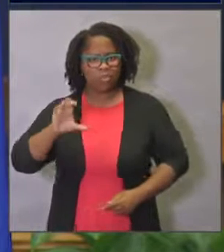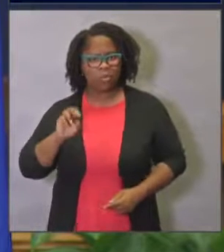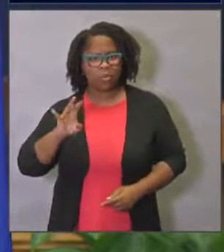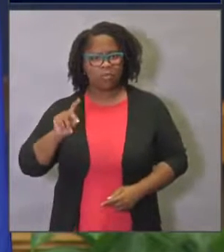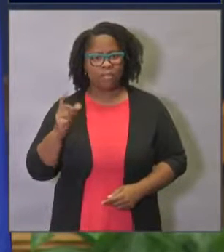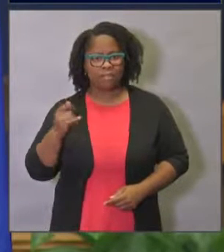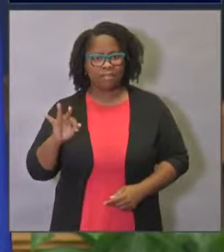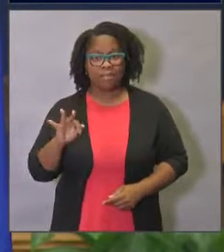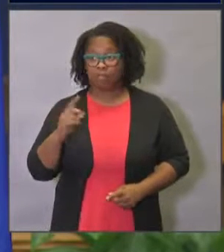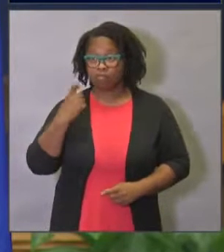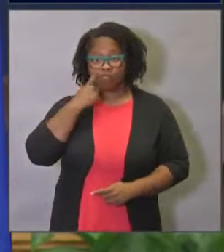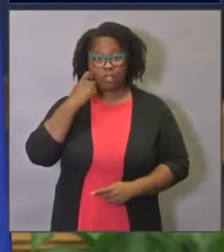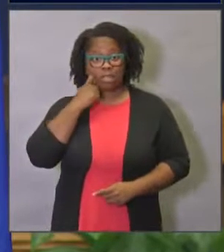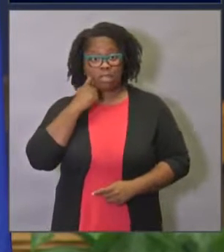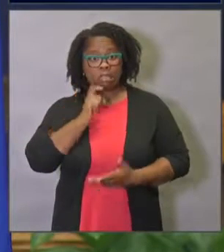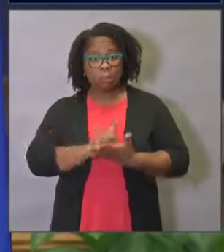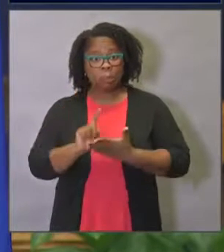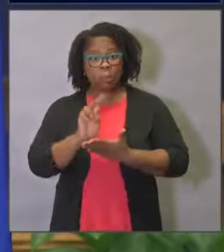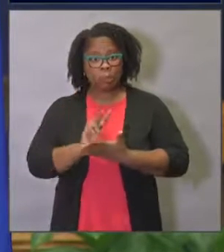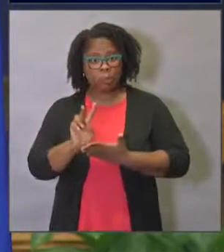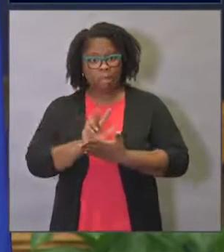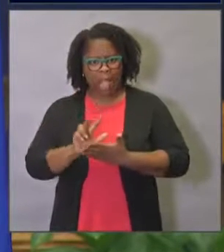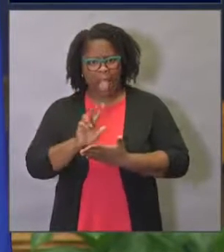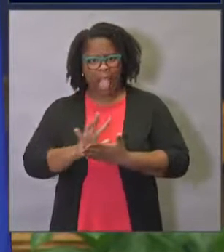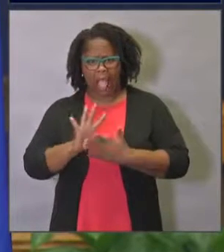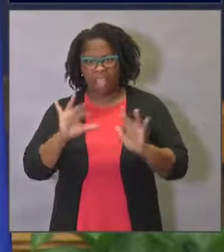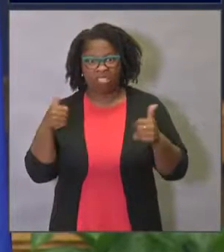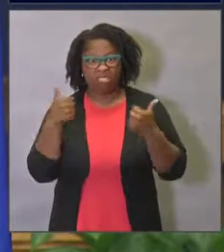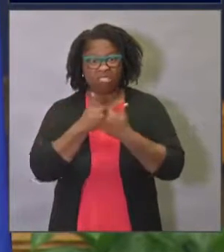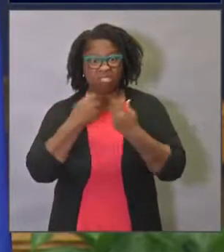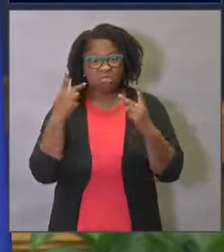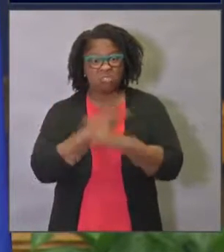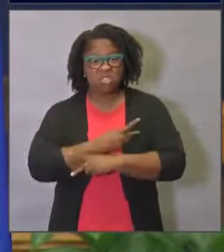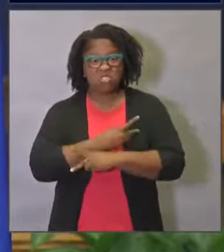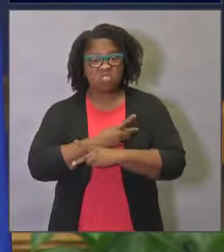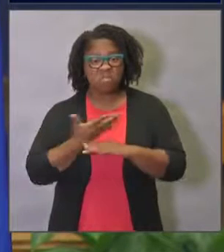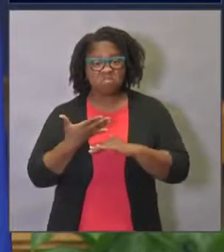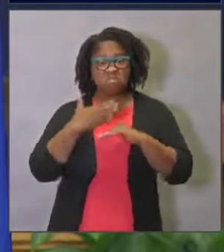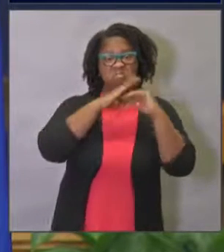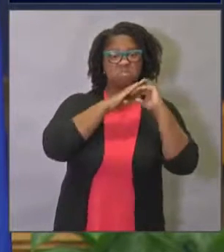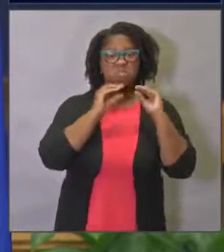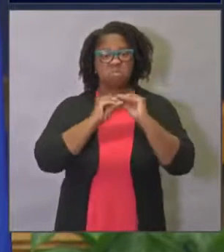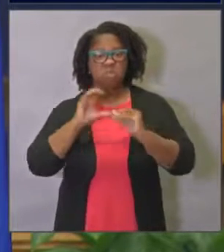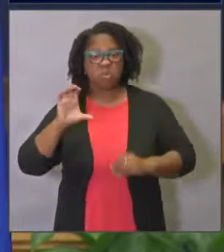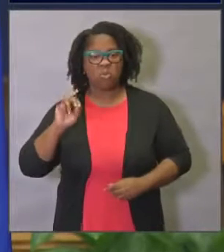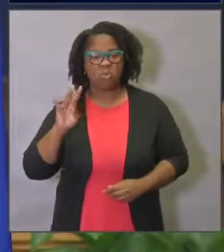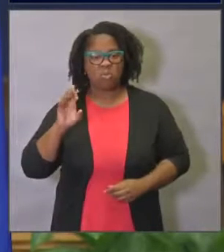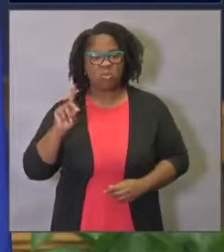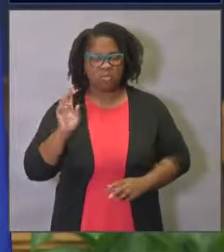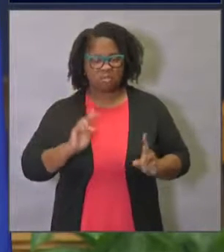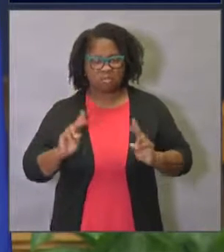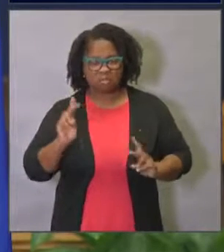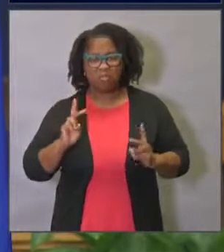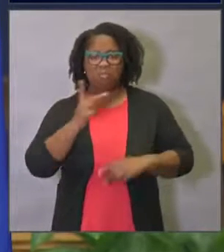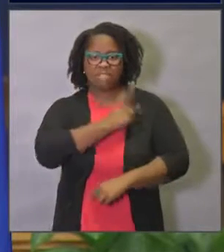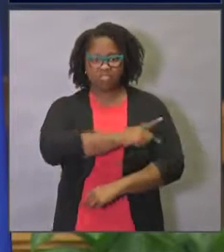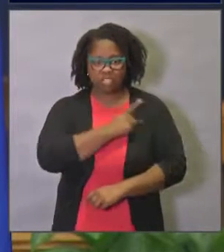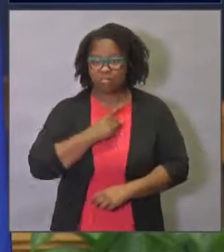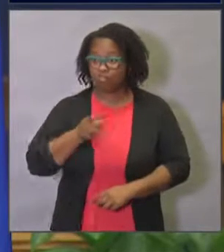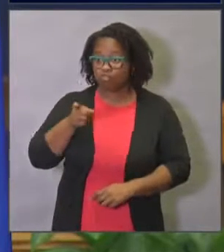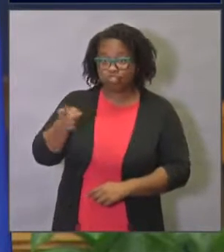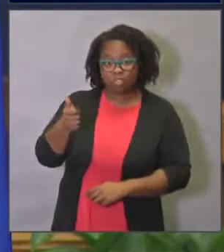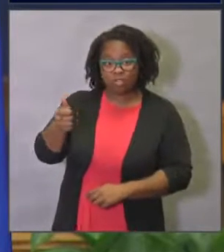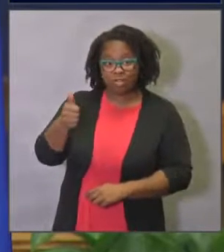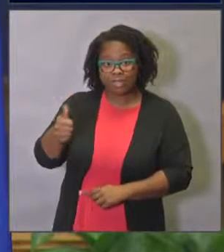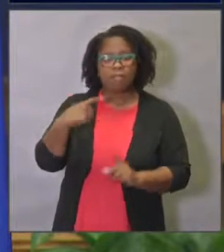gotten a lot harder due to the surge of COVID patients. She, along with so many other healthcare workers, are some of the most courageous